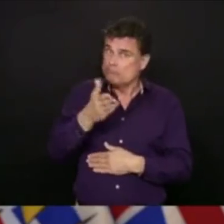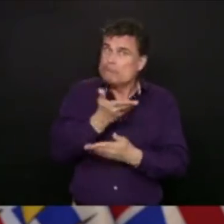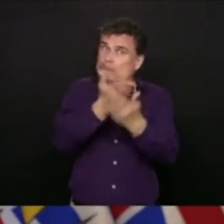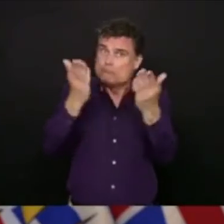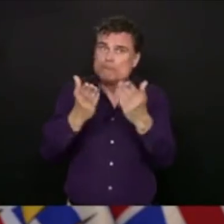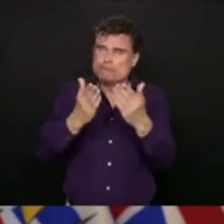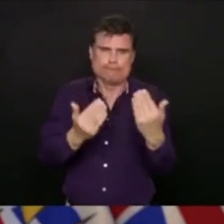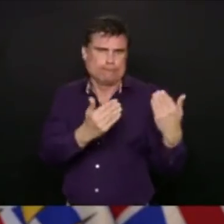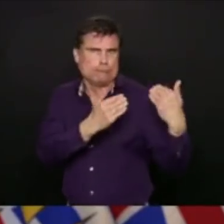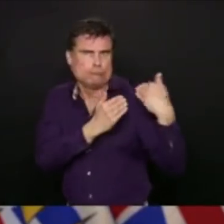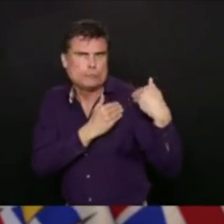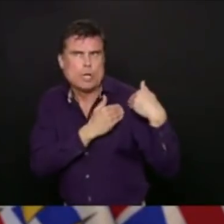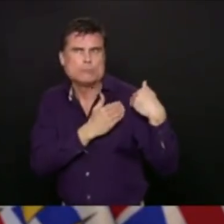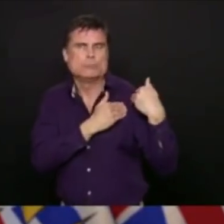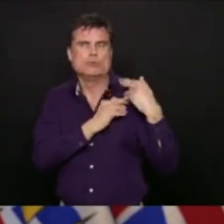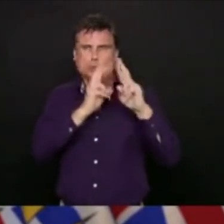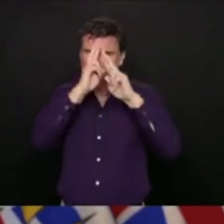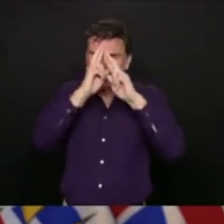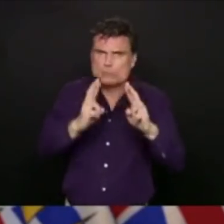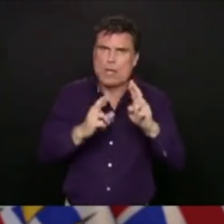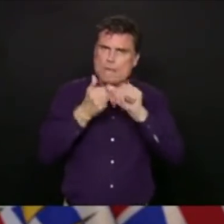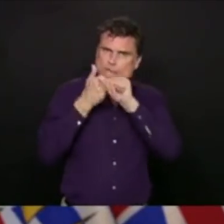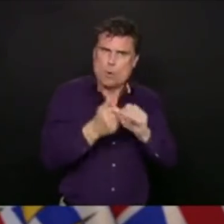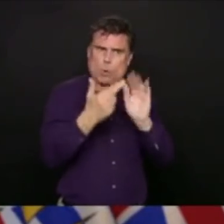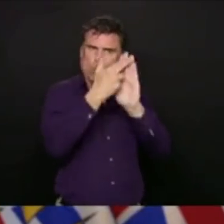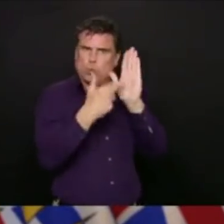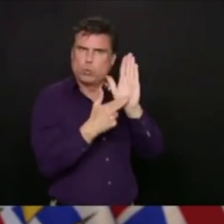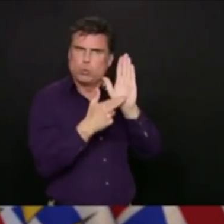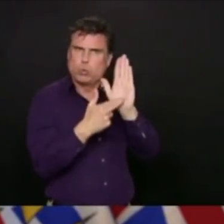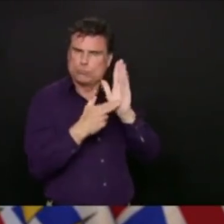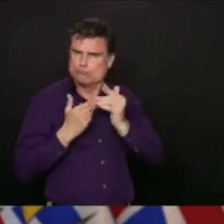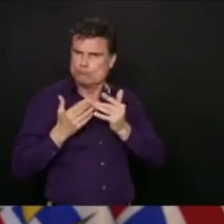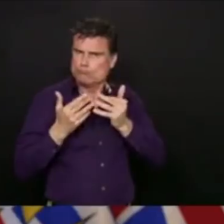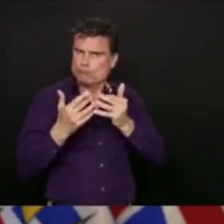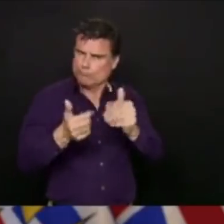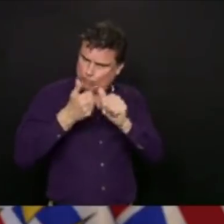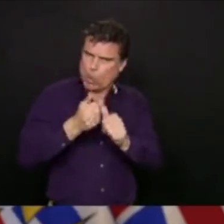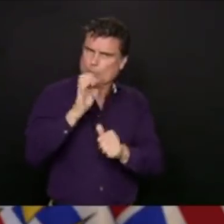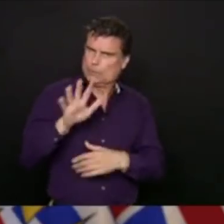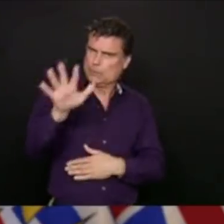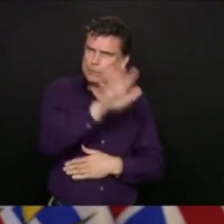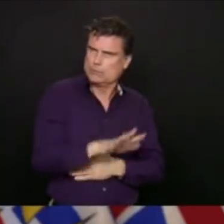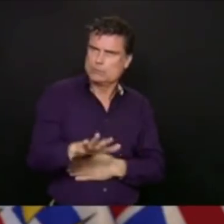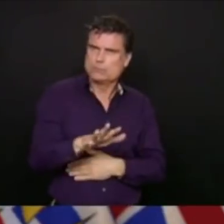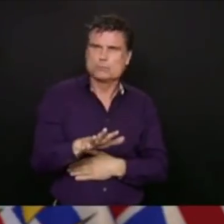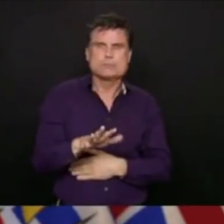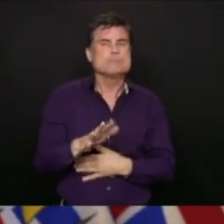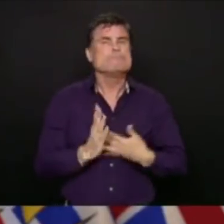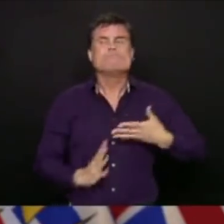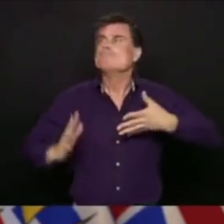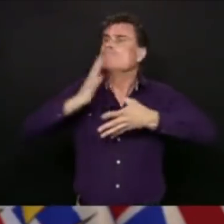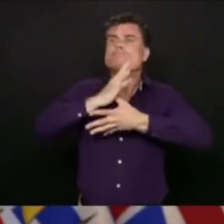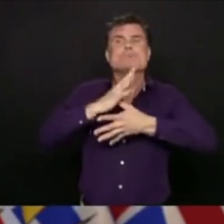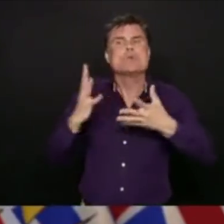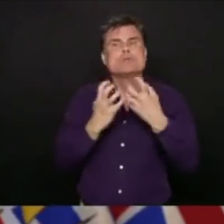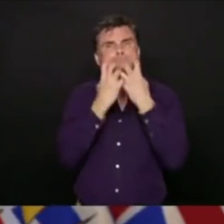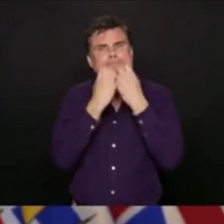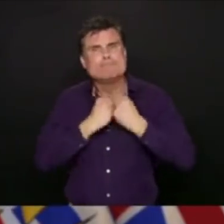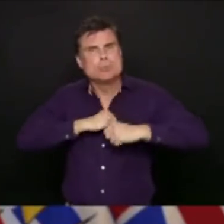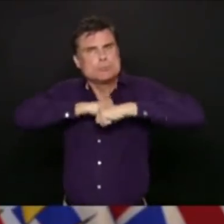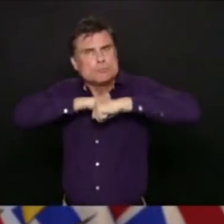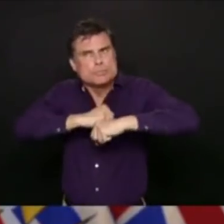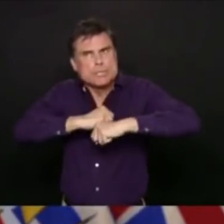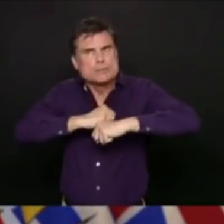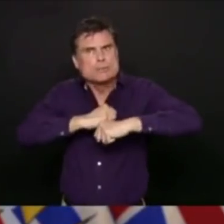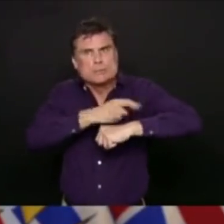people who are being affected, who are more vulnerable to having severe illness or deaths. And I think we can't go back and